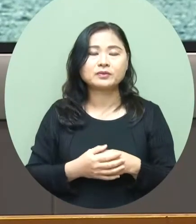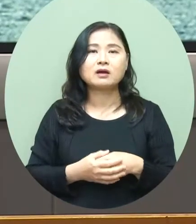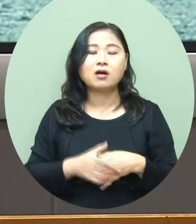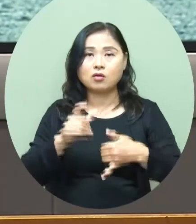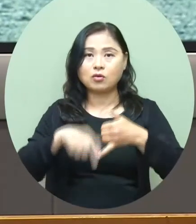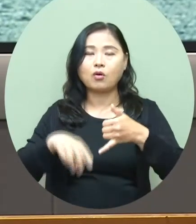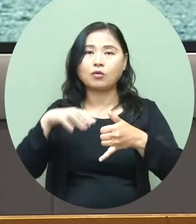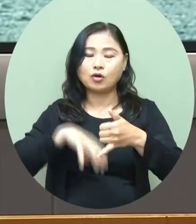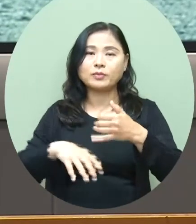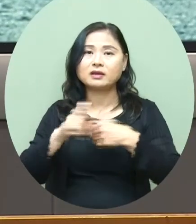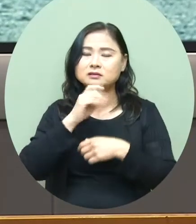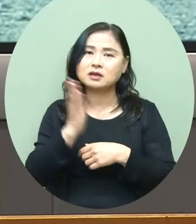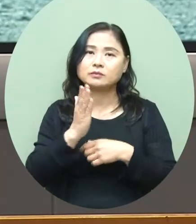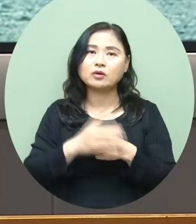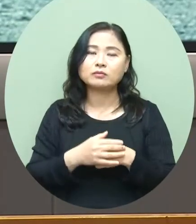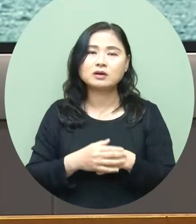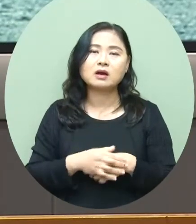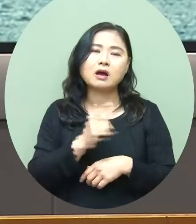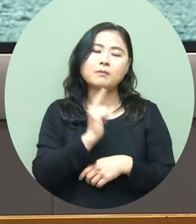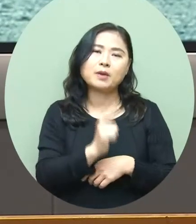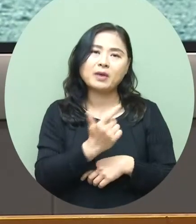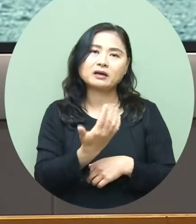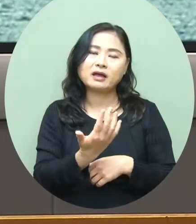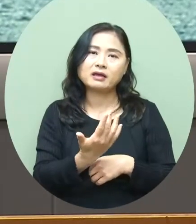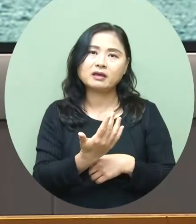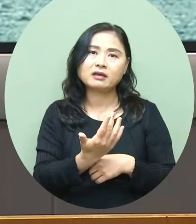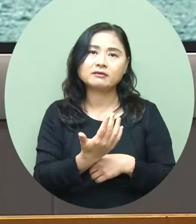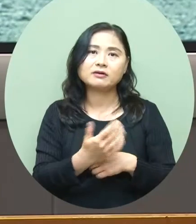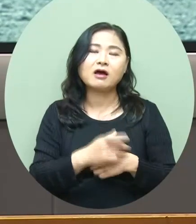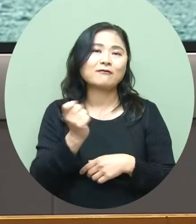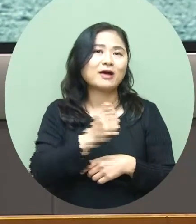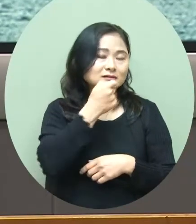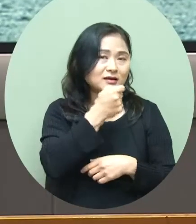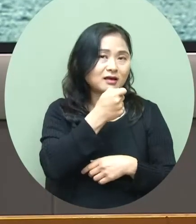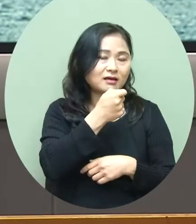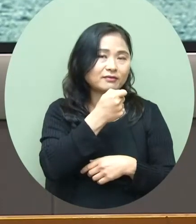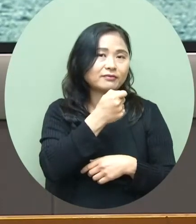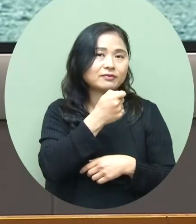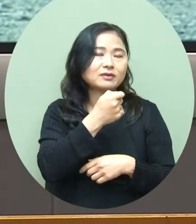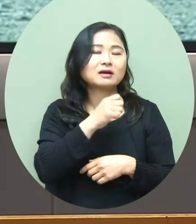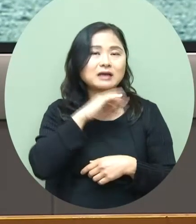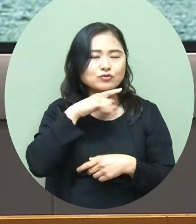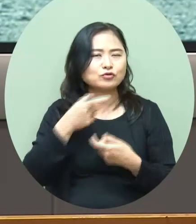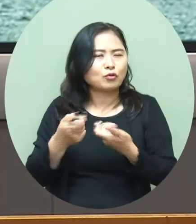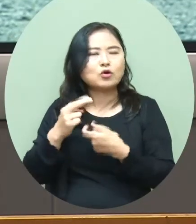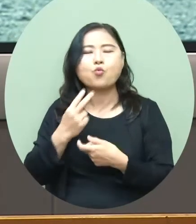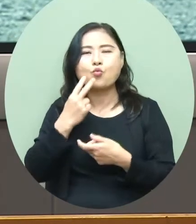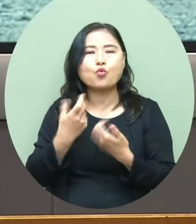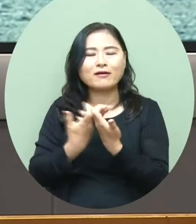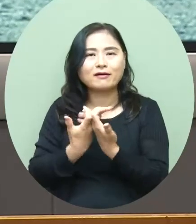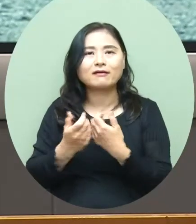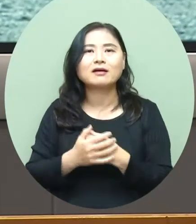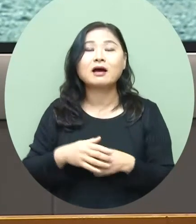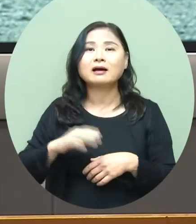do projection, then for yesterday, there should be just about 800 or so RAT